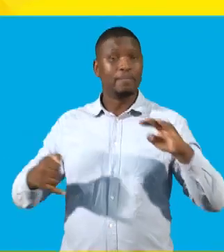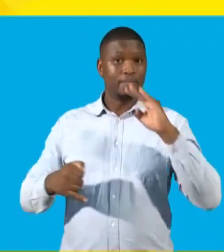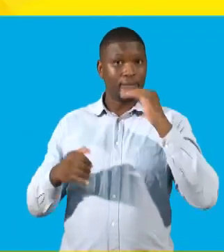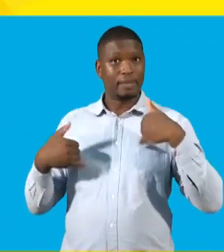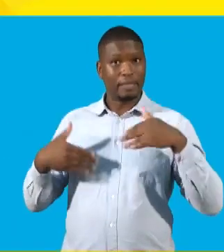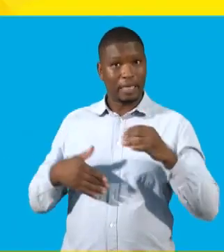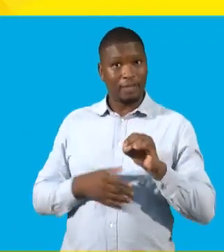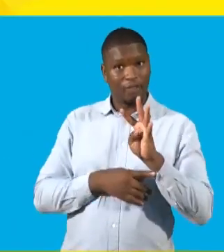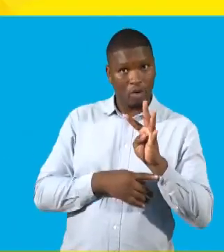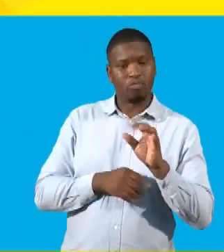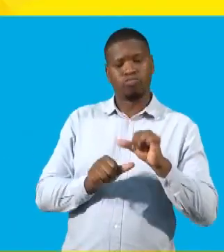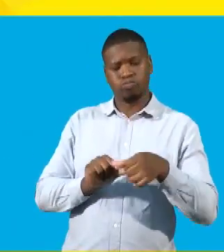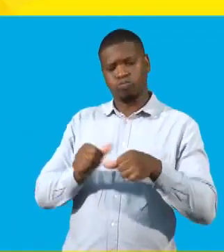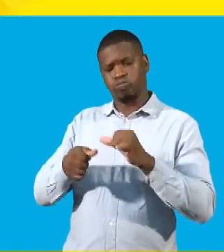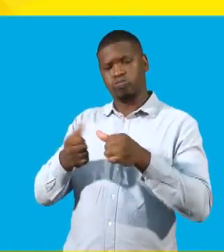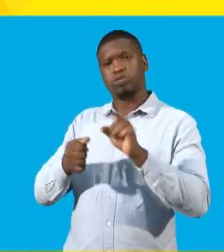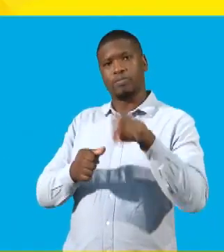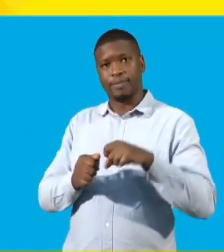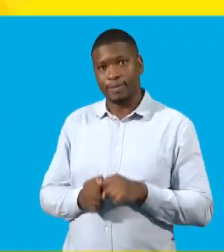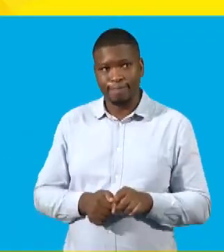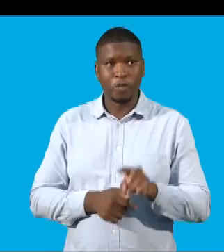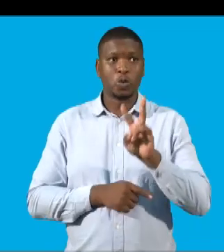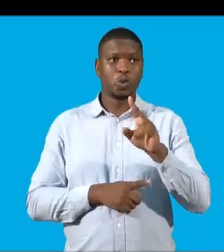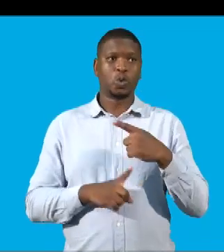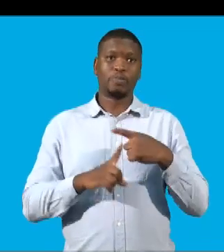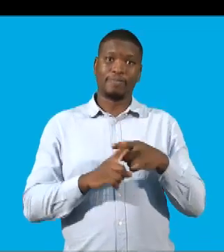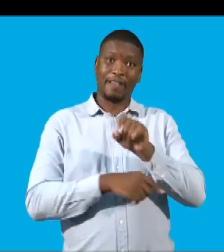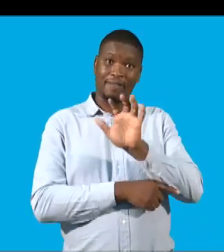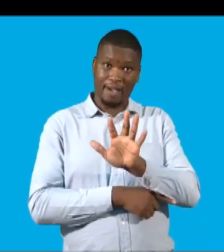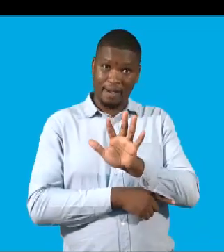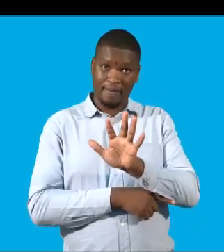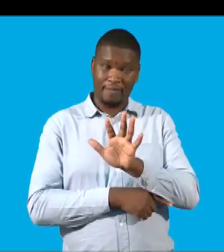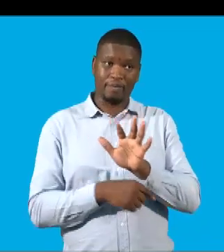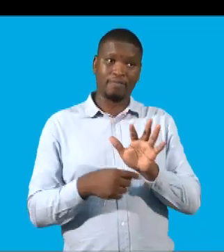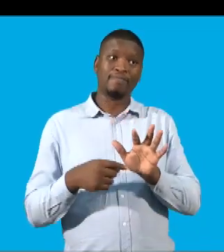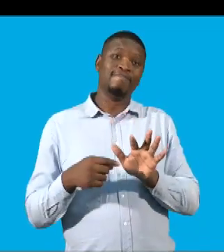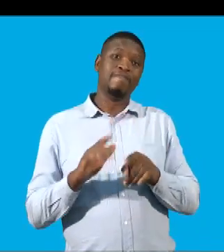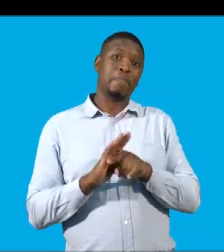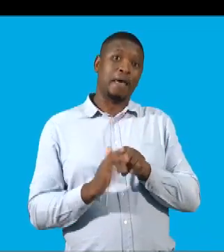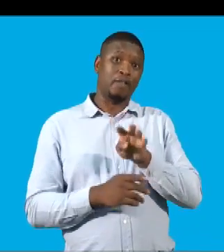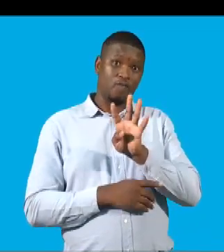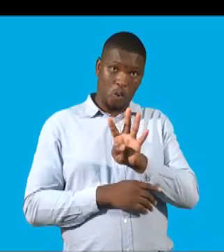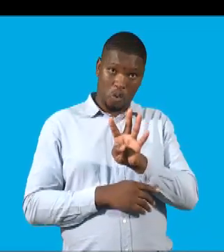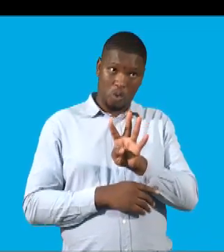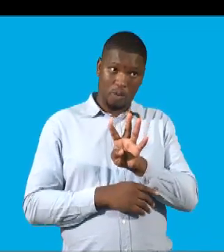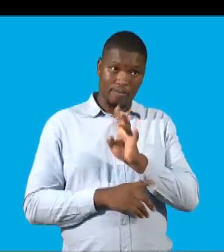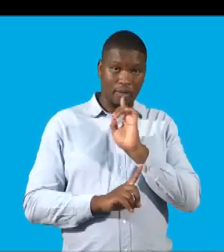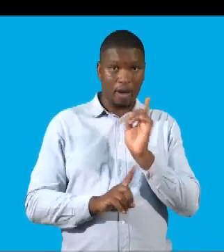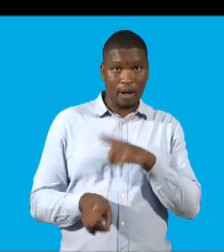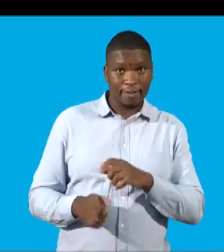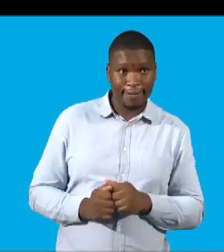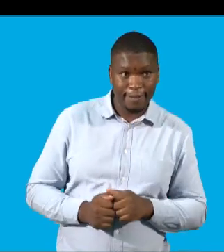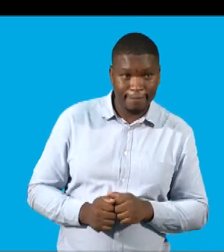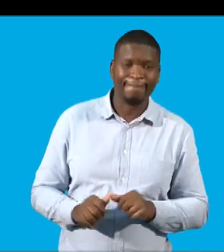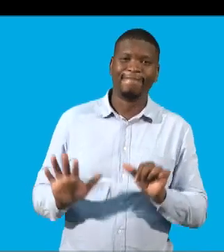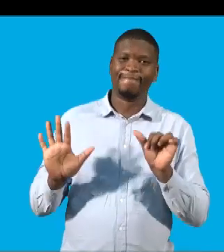we need to continue with the next number. So that is going to be 2 multiplied by 5, which is 10, and when we subtract 4, then